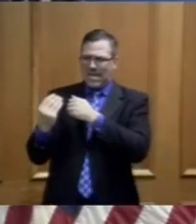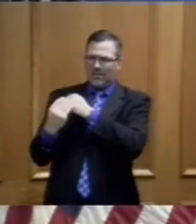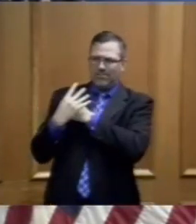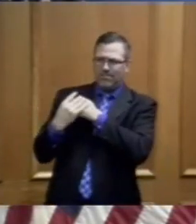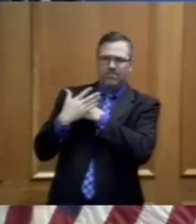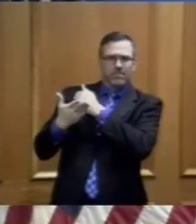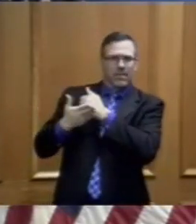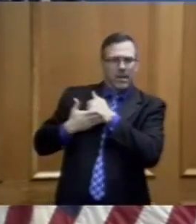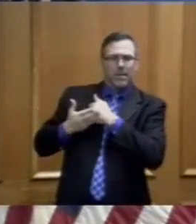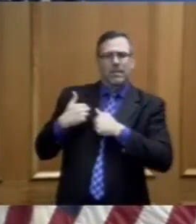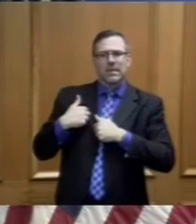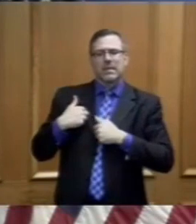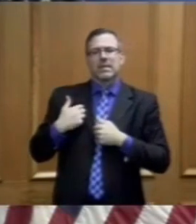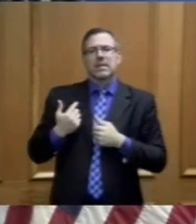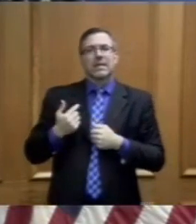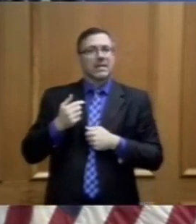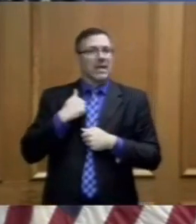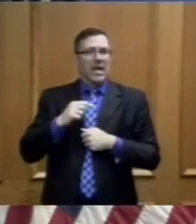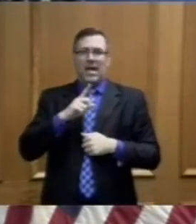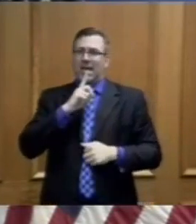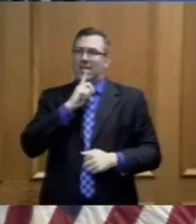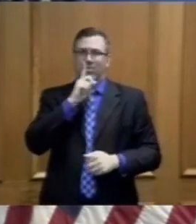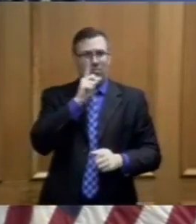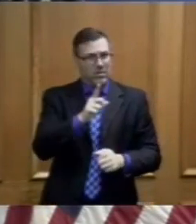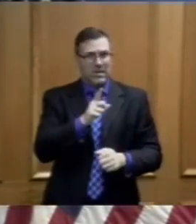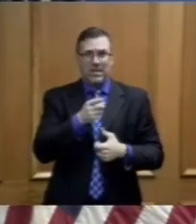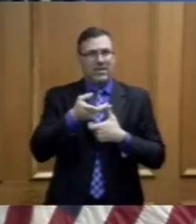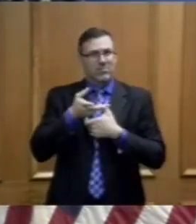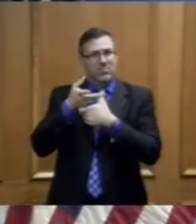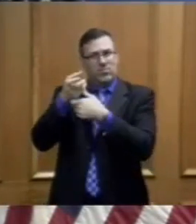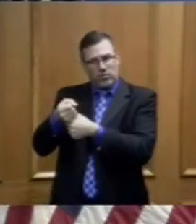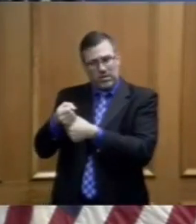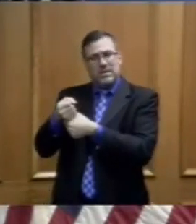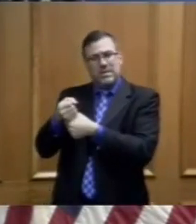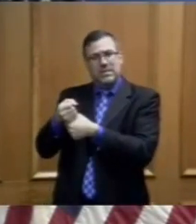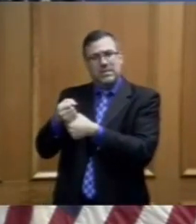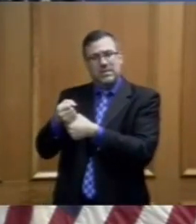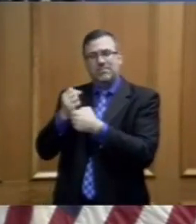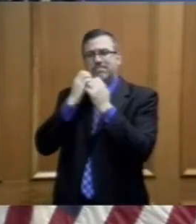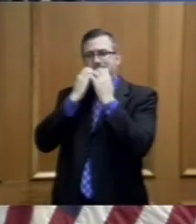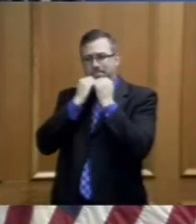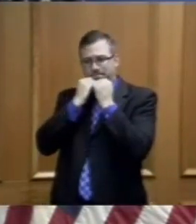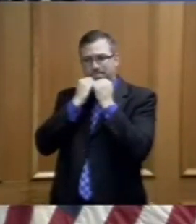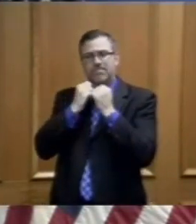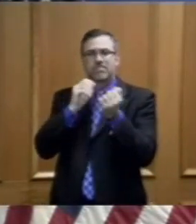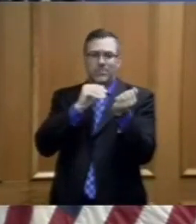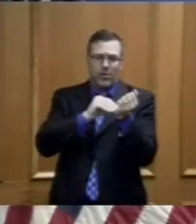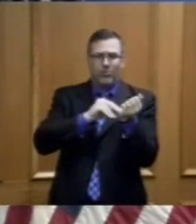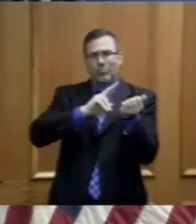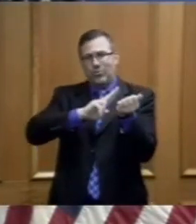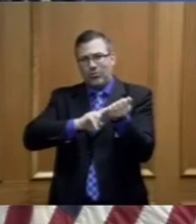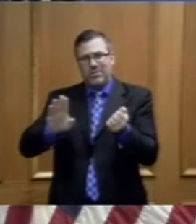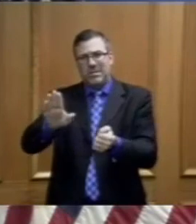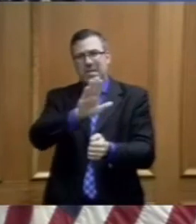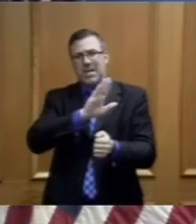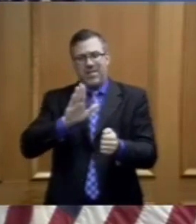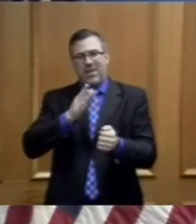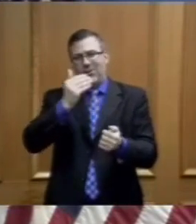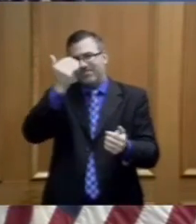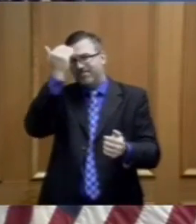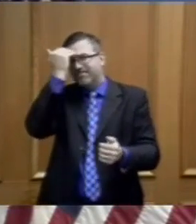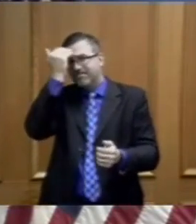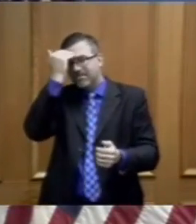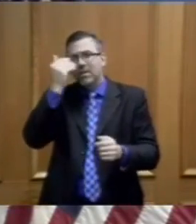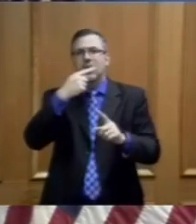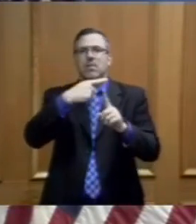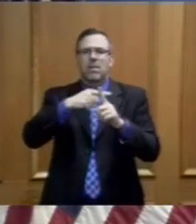I absolutely put value in input from our healthcare community and from public health officials who I've